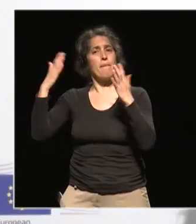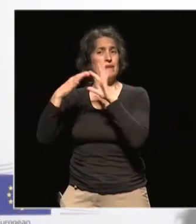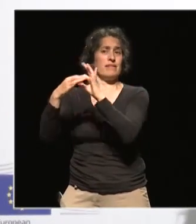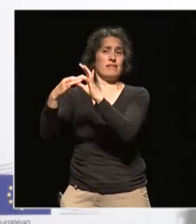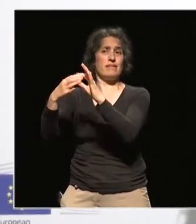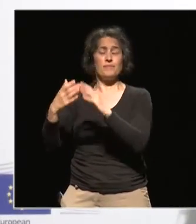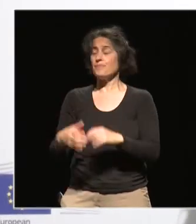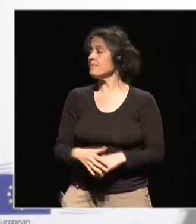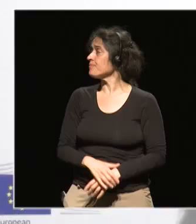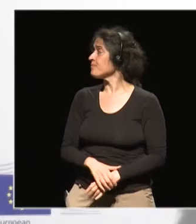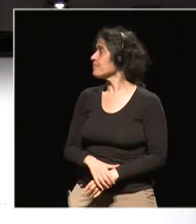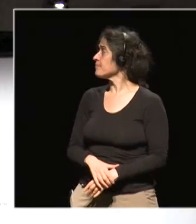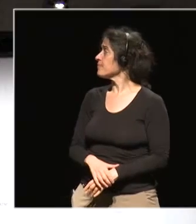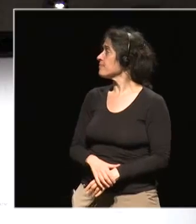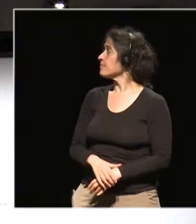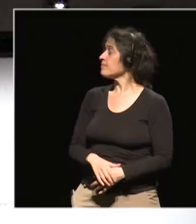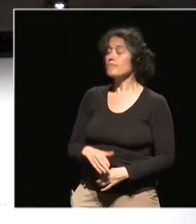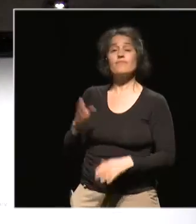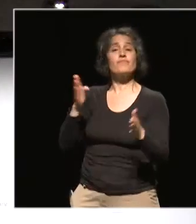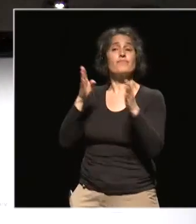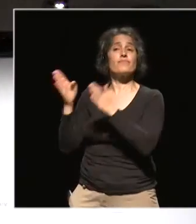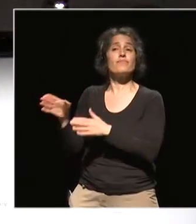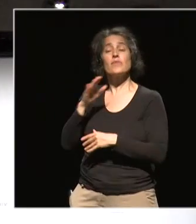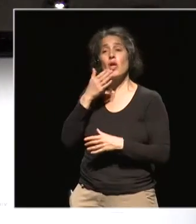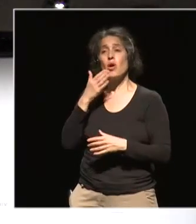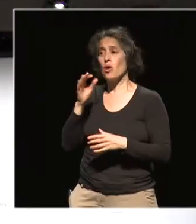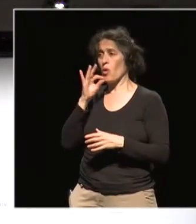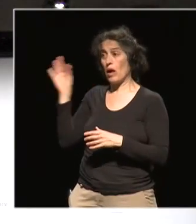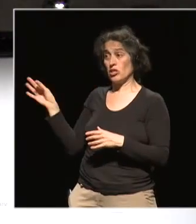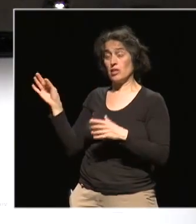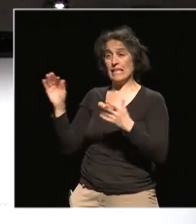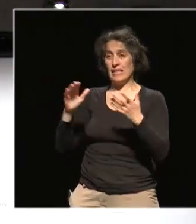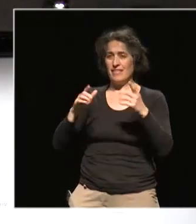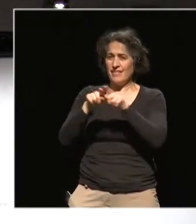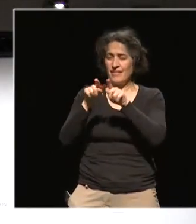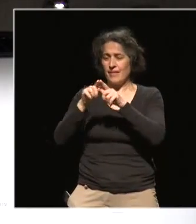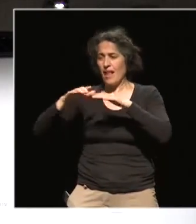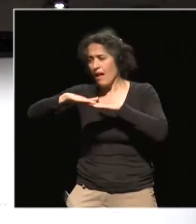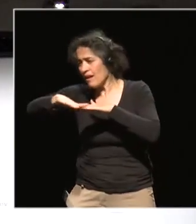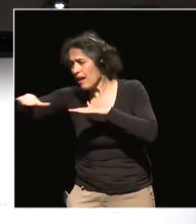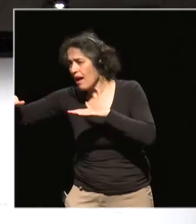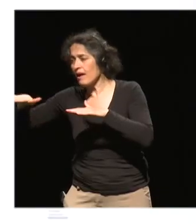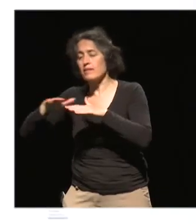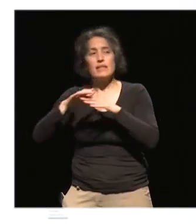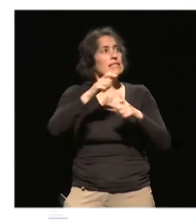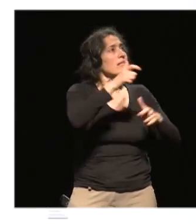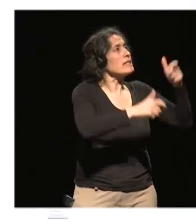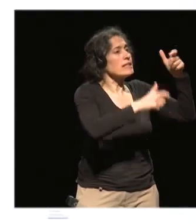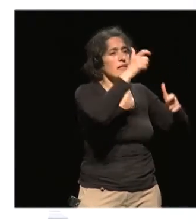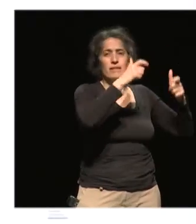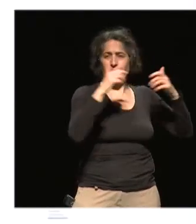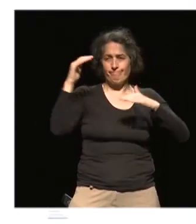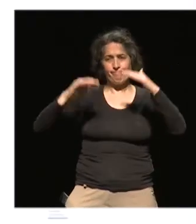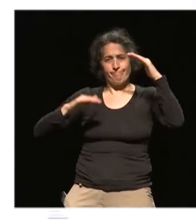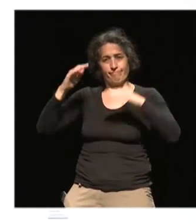very active at the city level. One of the pillars of the Paris Agreement is the idea that, okay, we'll have a global agreement, but we will